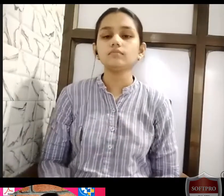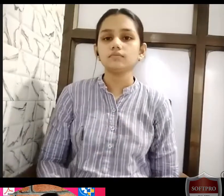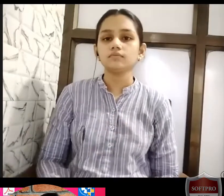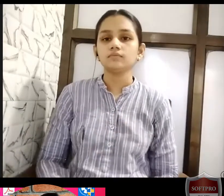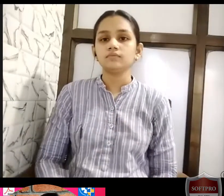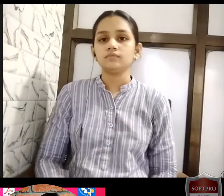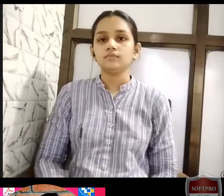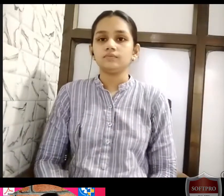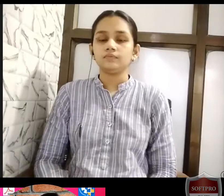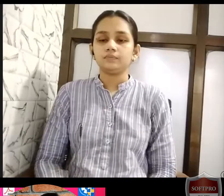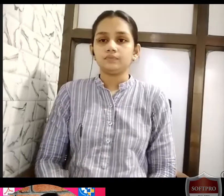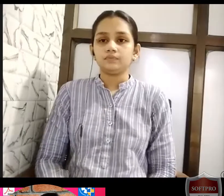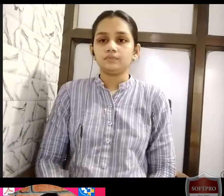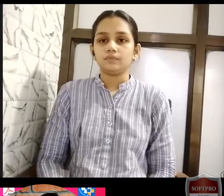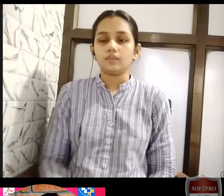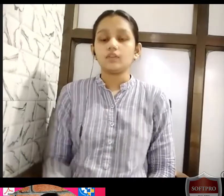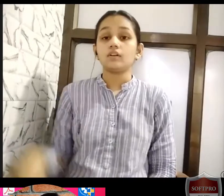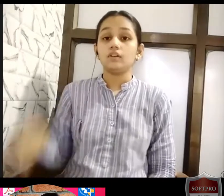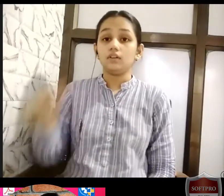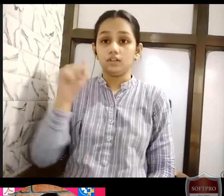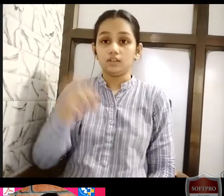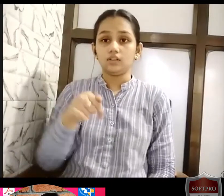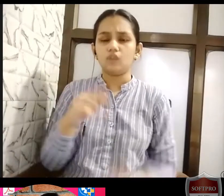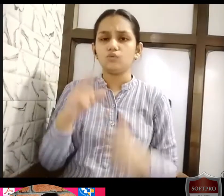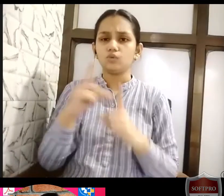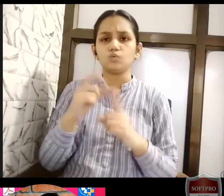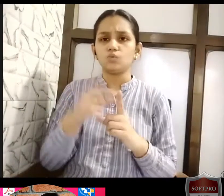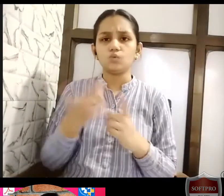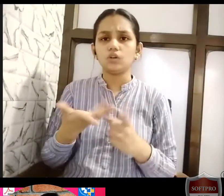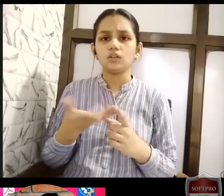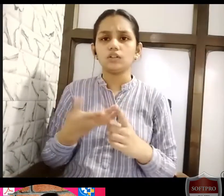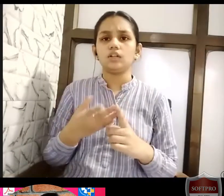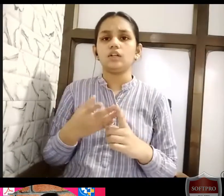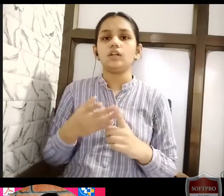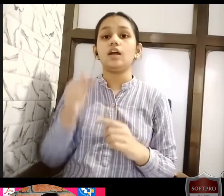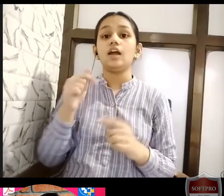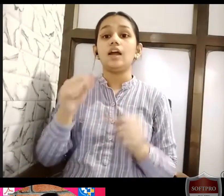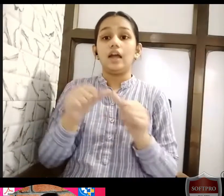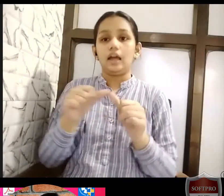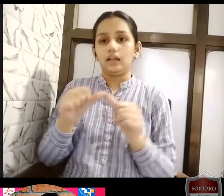Correct. So now what we are doing is, we are giving it animation.